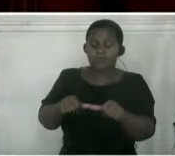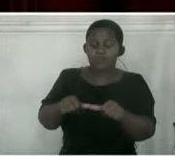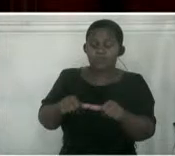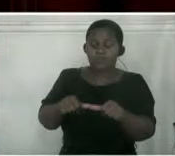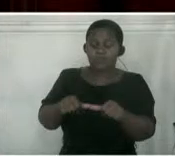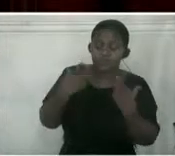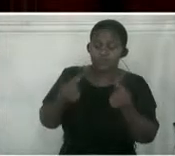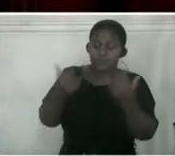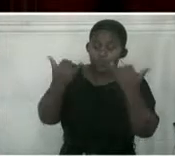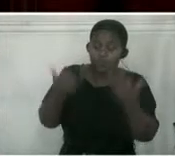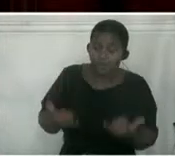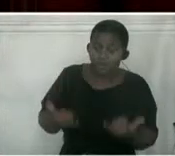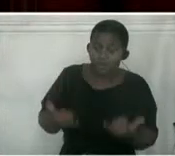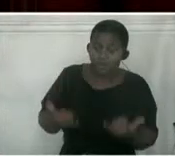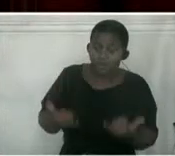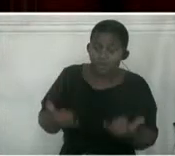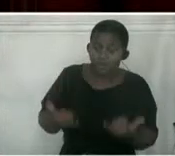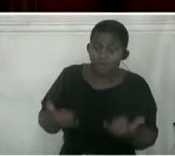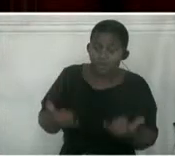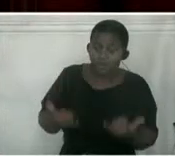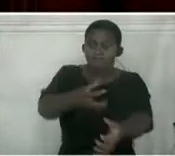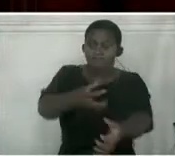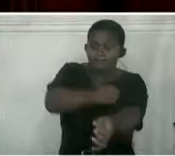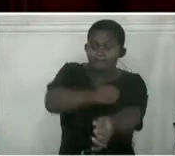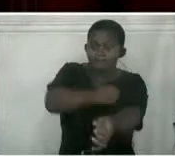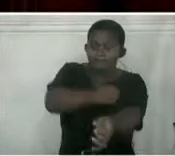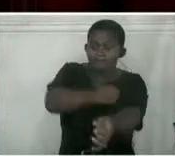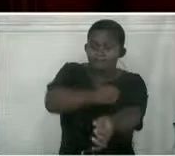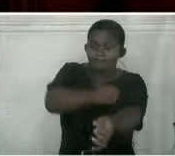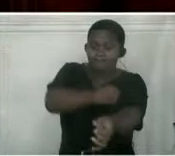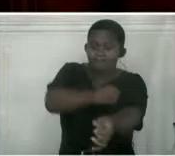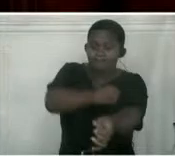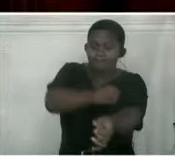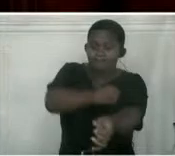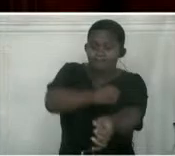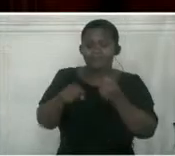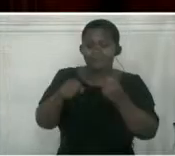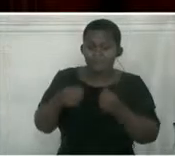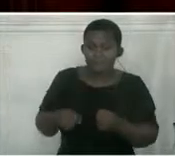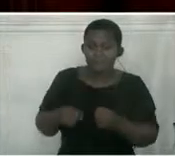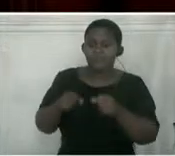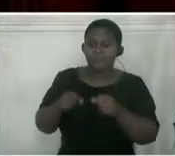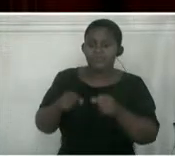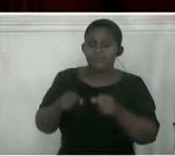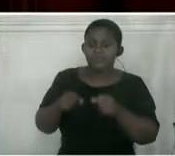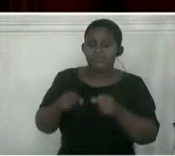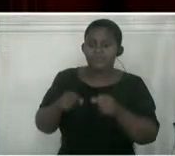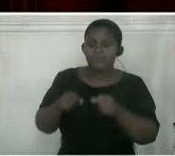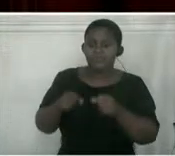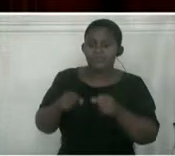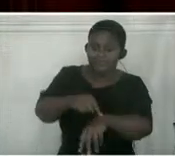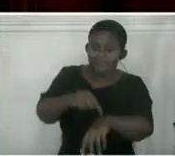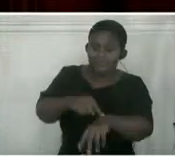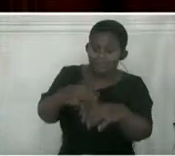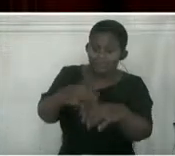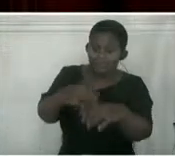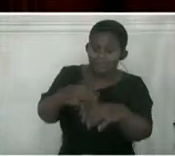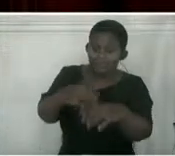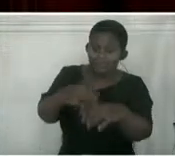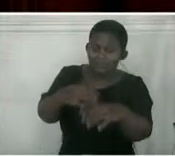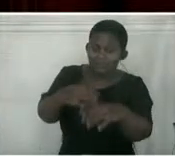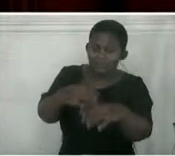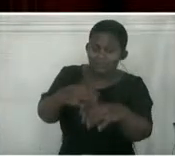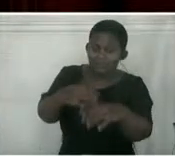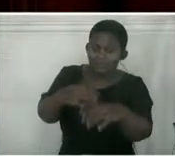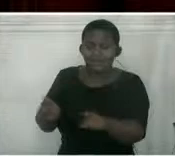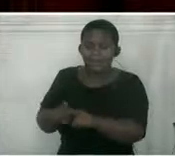done now. Let us roll up our sleeves and get our shoulders on the wheel. The time is now. Even